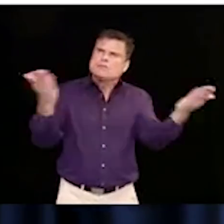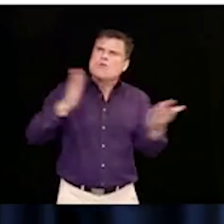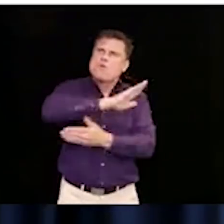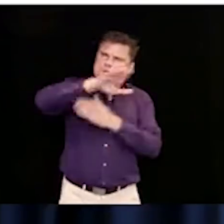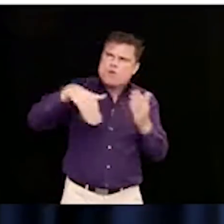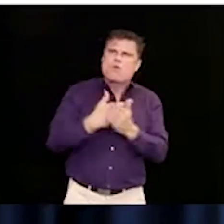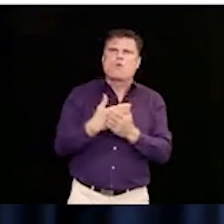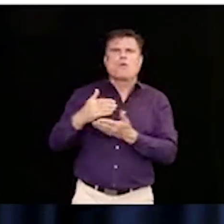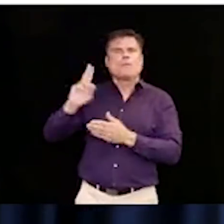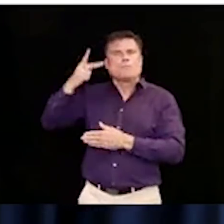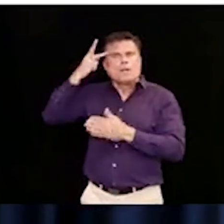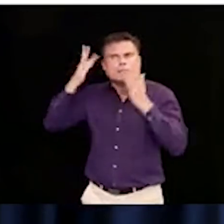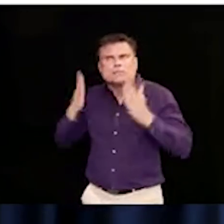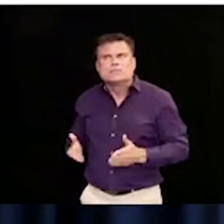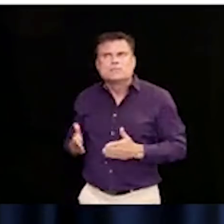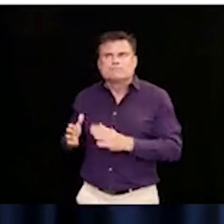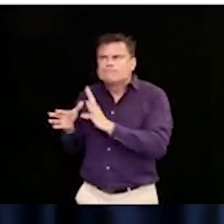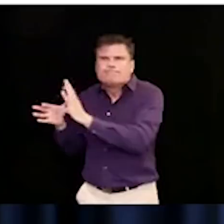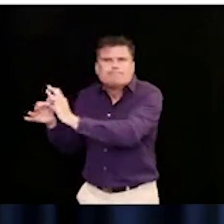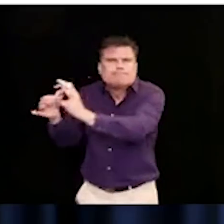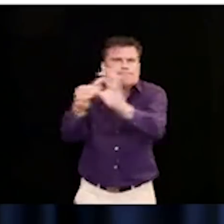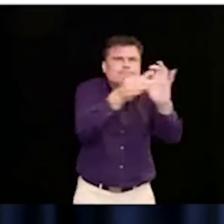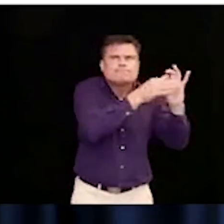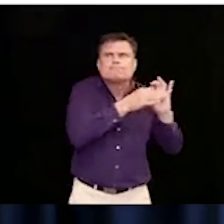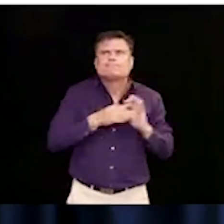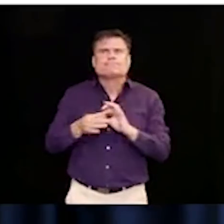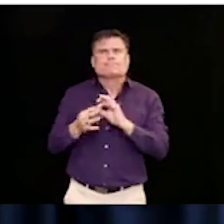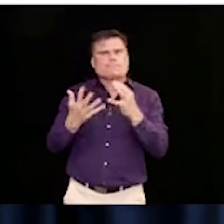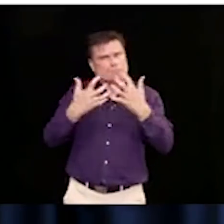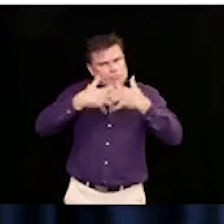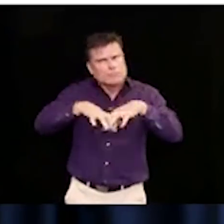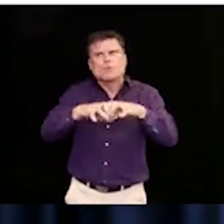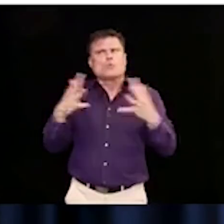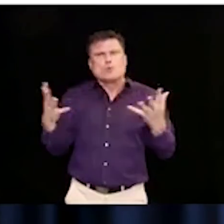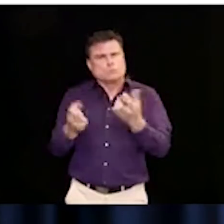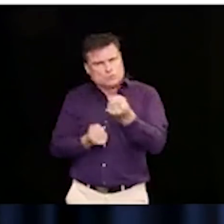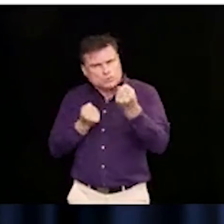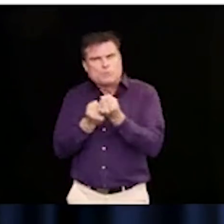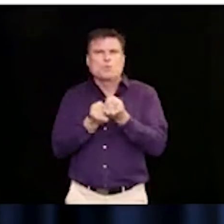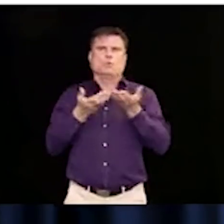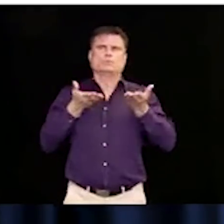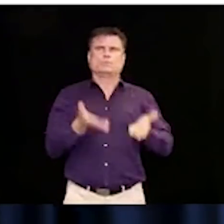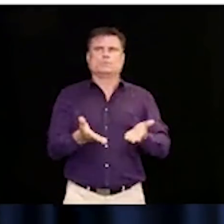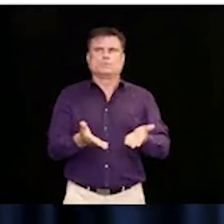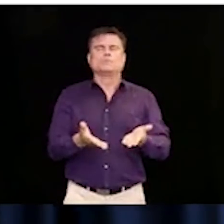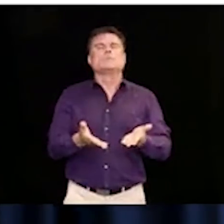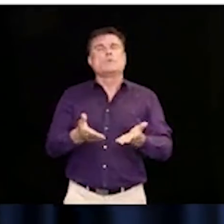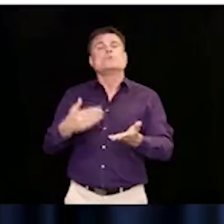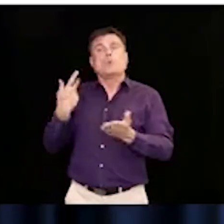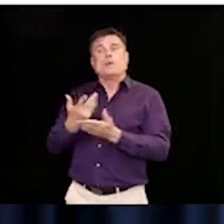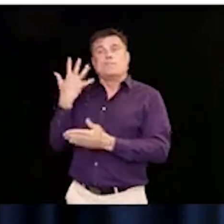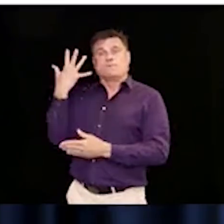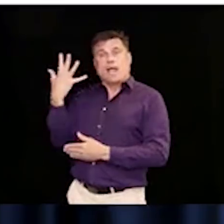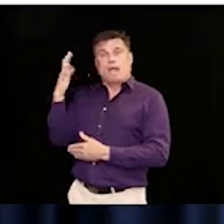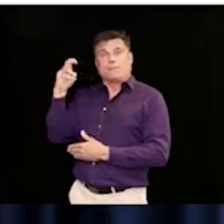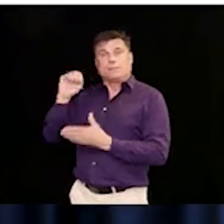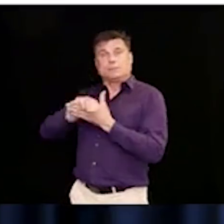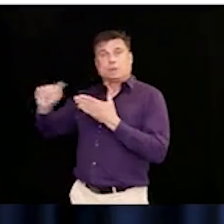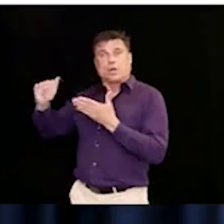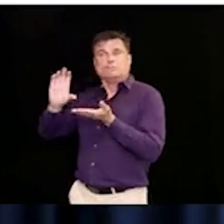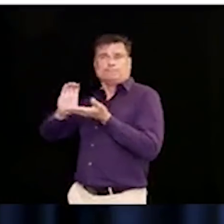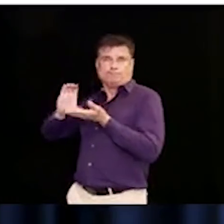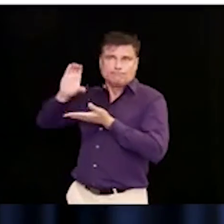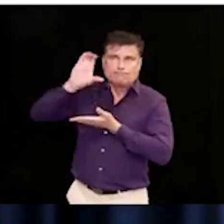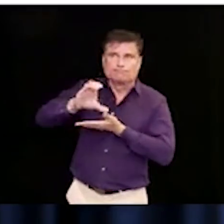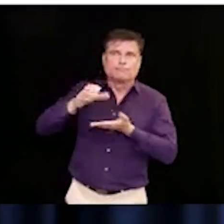in the legislature who came together very quickly to be able to give the kind of authority that was needed, the spending authority for the $5